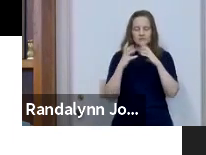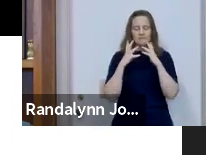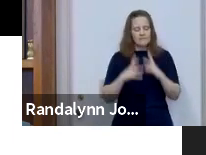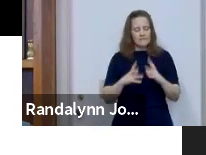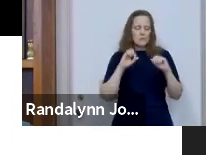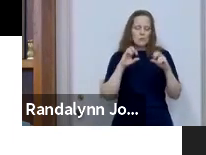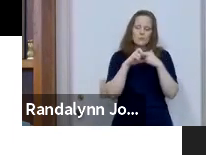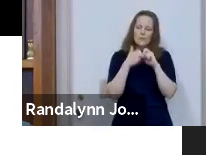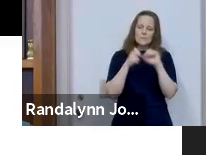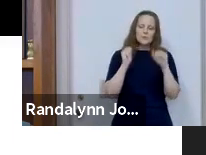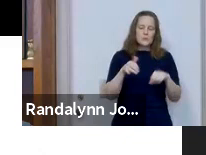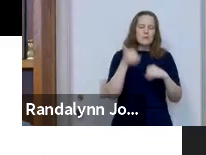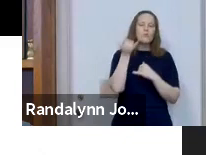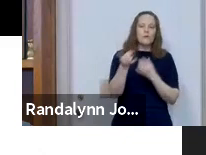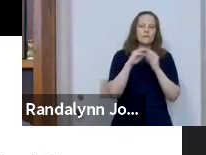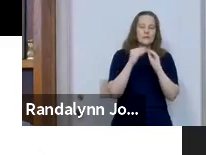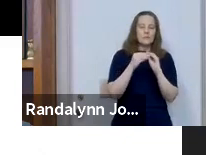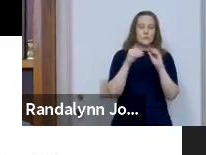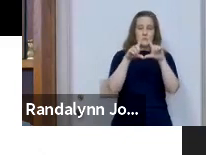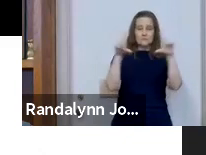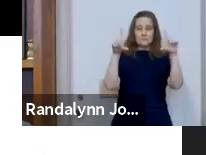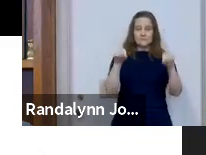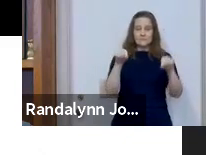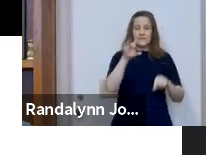the number. It's listed on this slide,